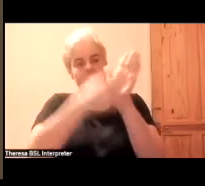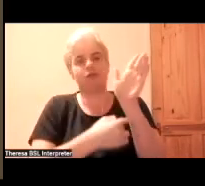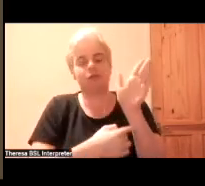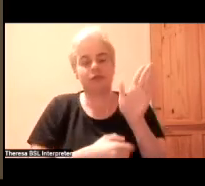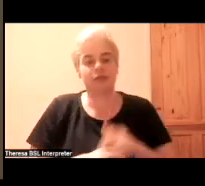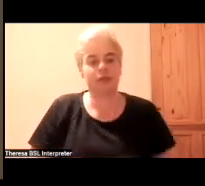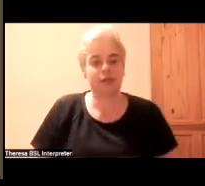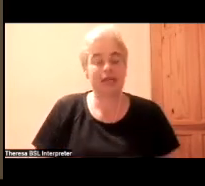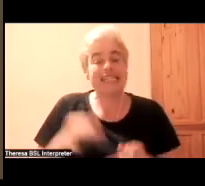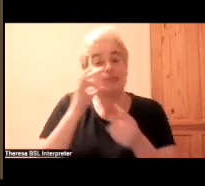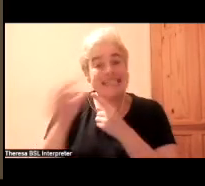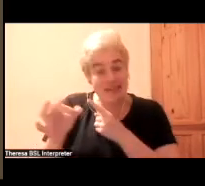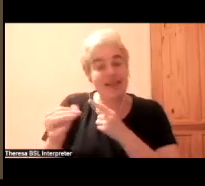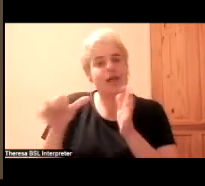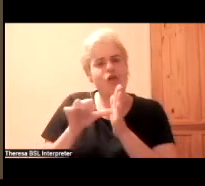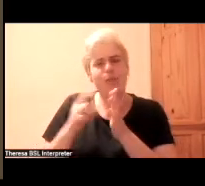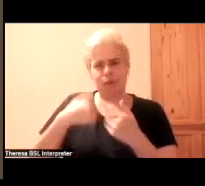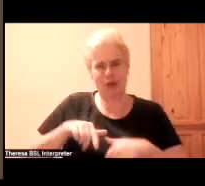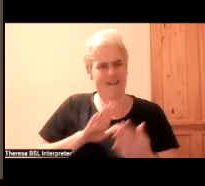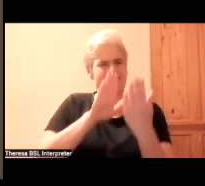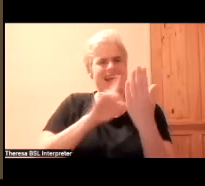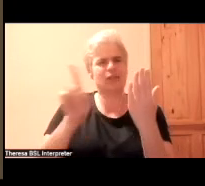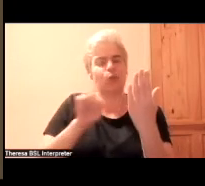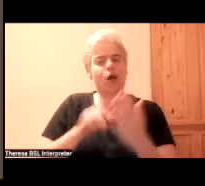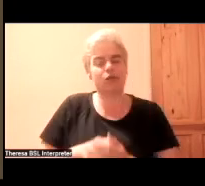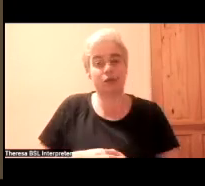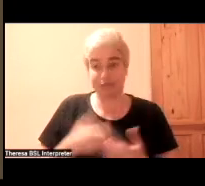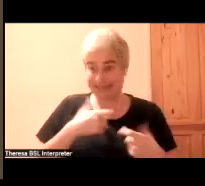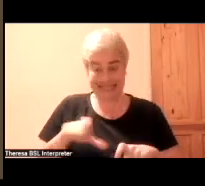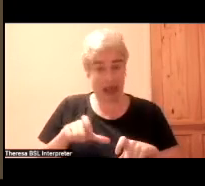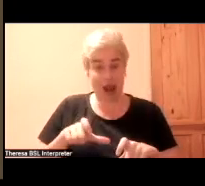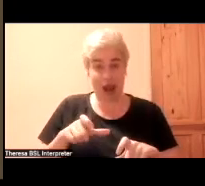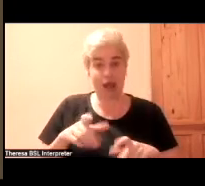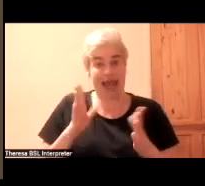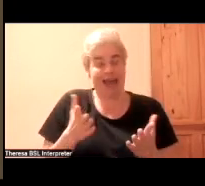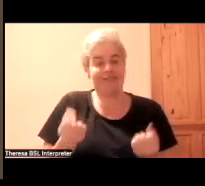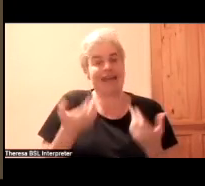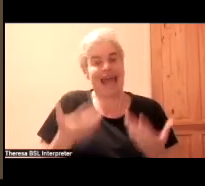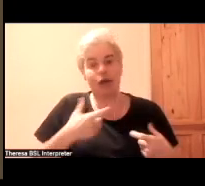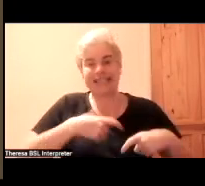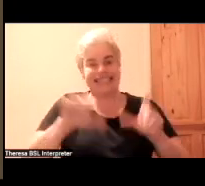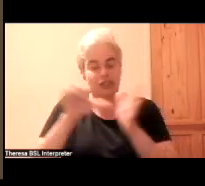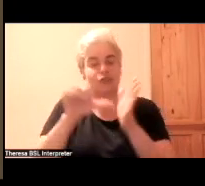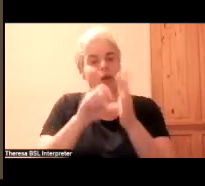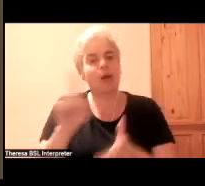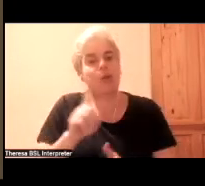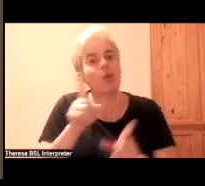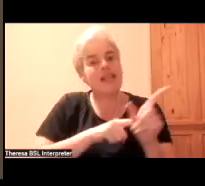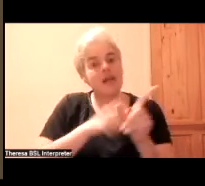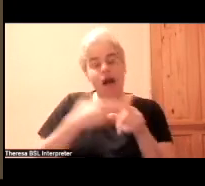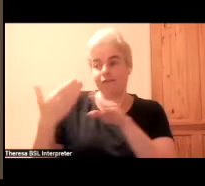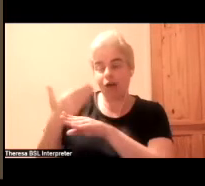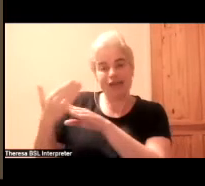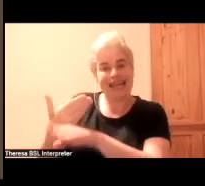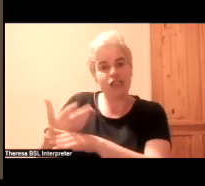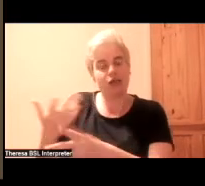So specifically, the problem we faced, and still face to an extent, continues to be, with young vocations